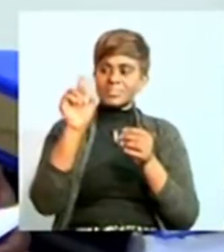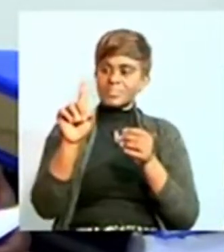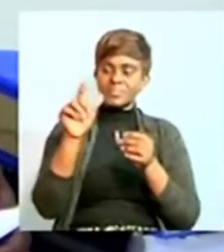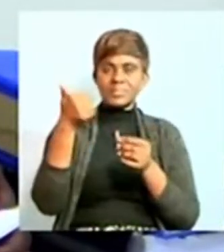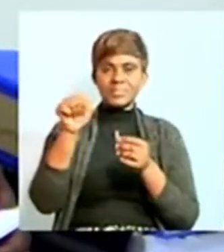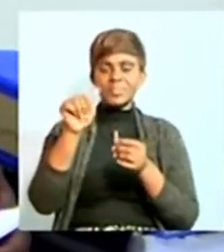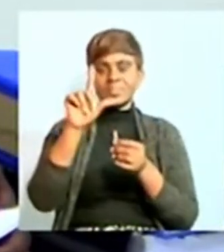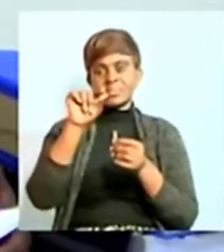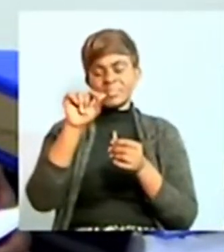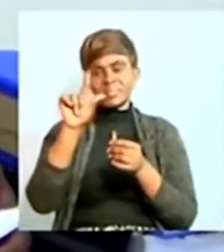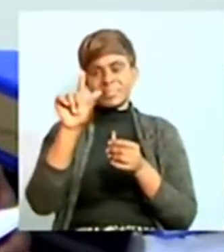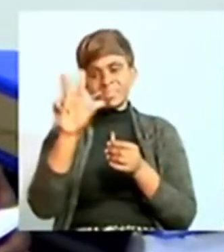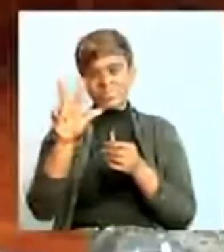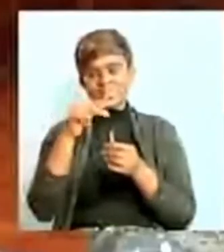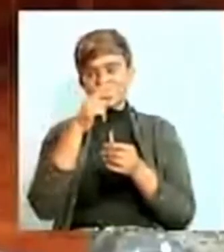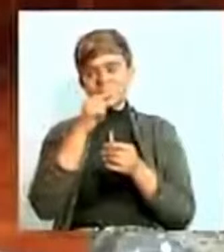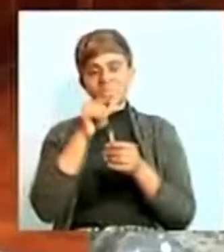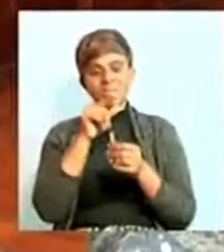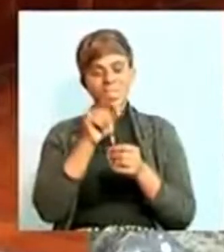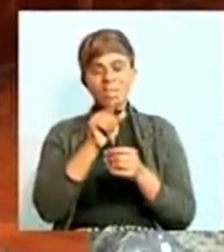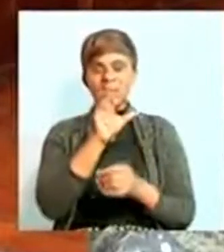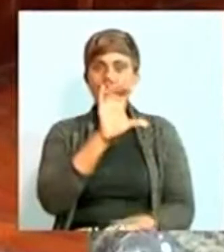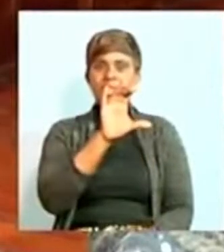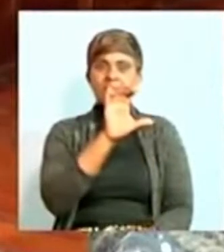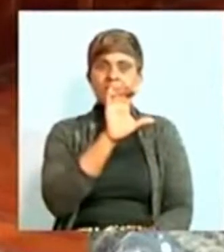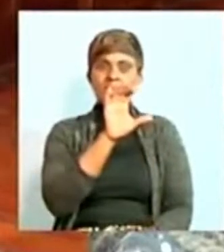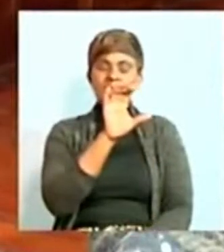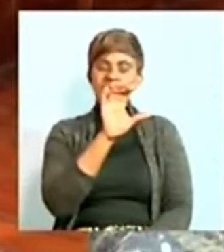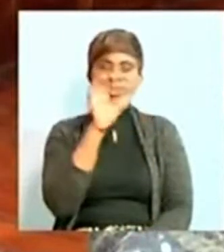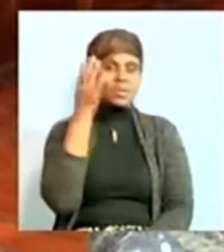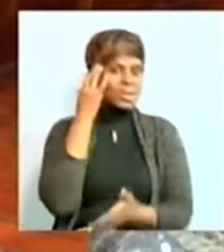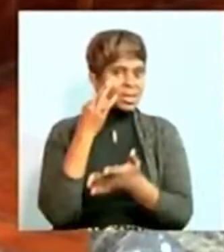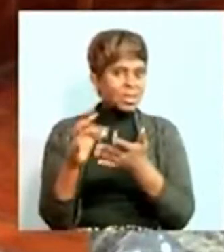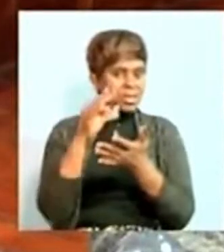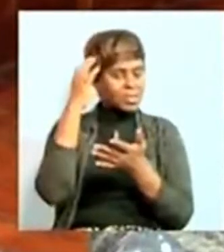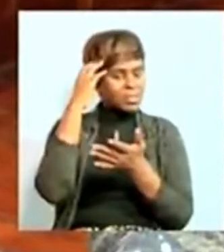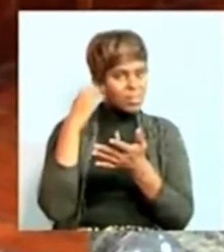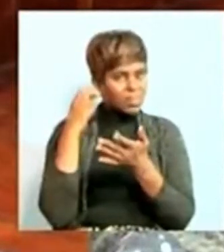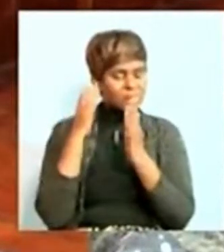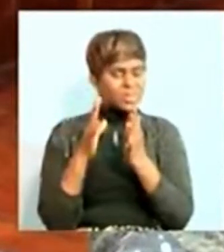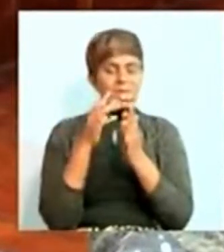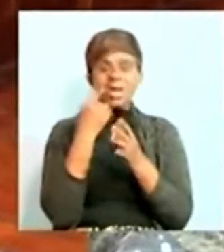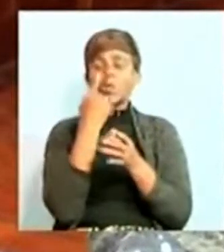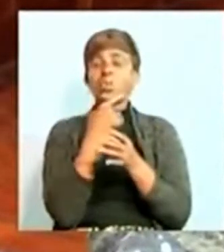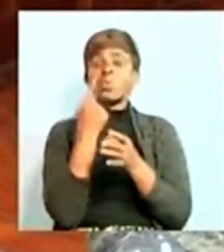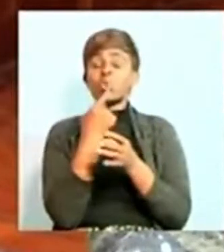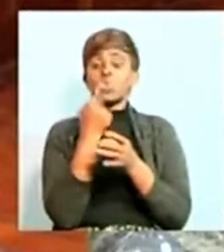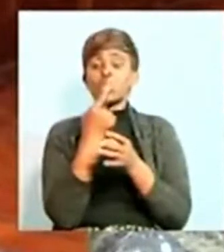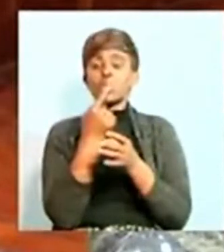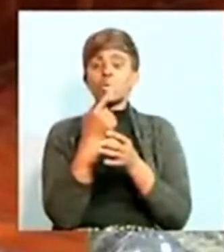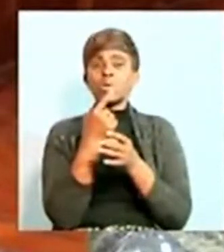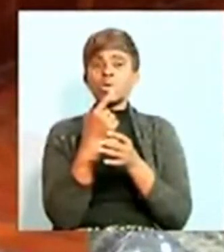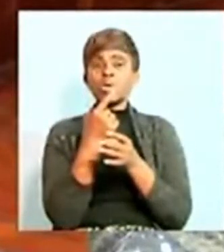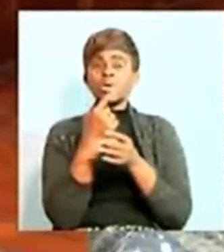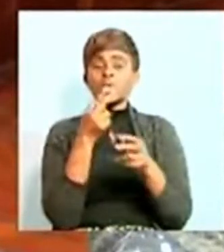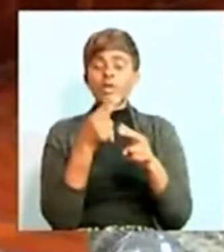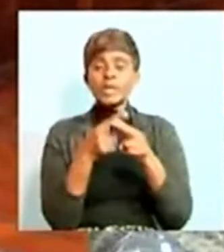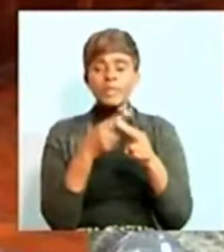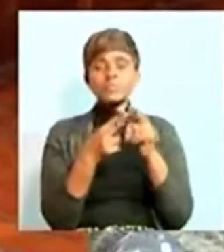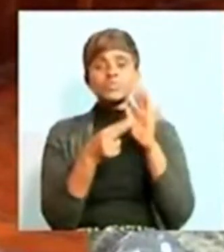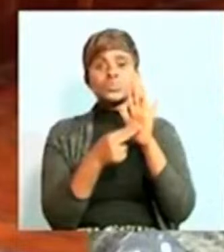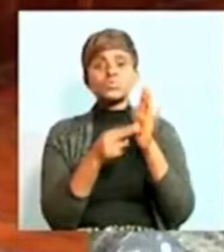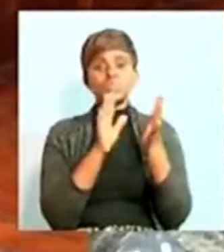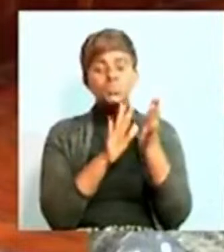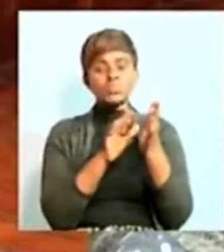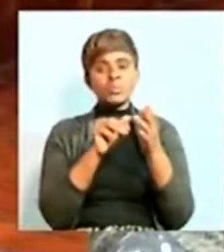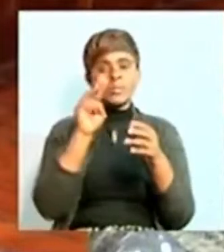01/10/2023? This was done by the credit officers. The credit officer? Yes. Who? By the name indicated there,